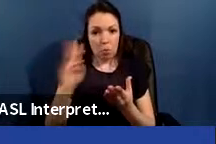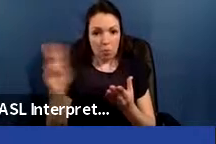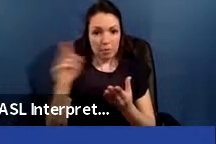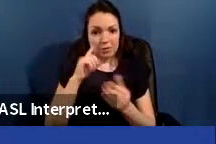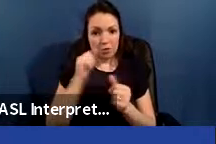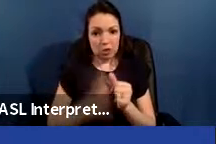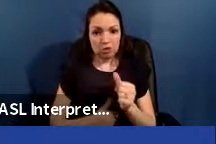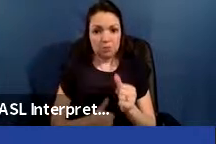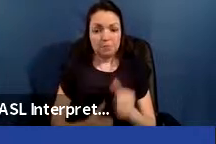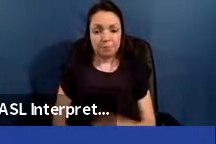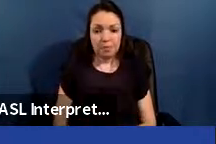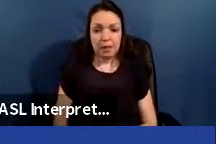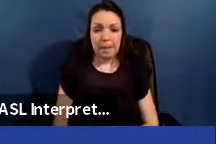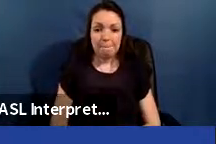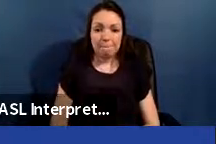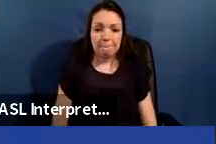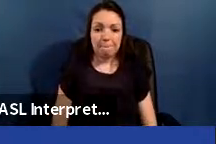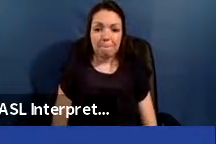school.